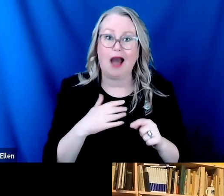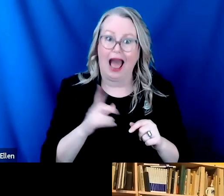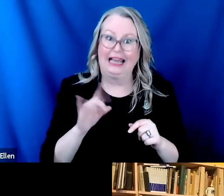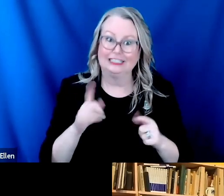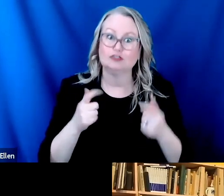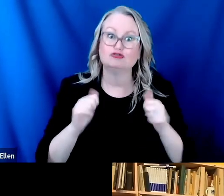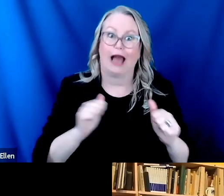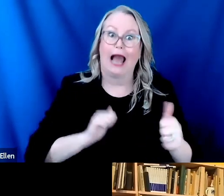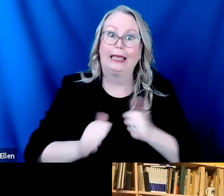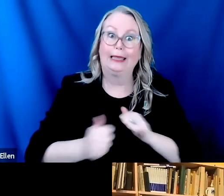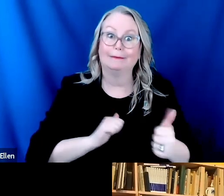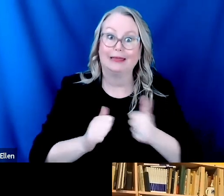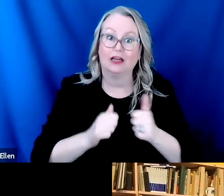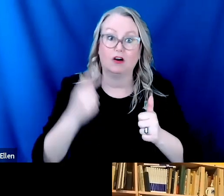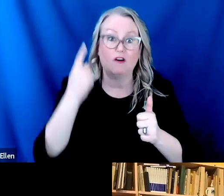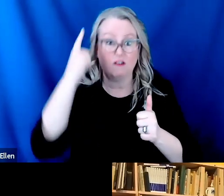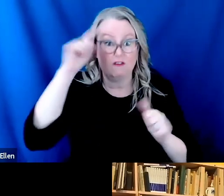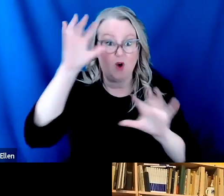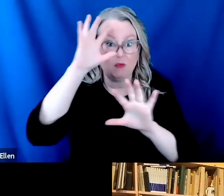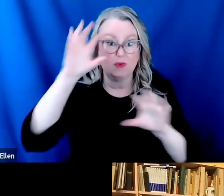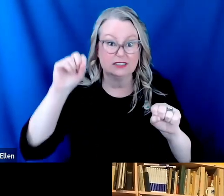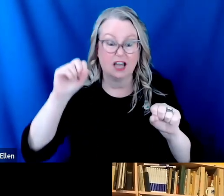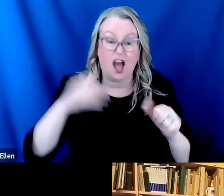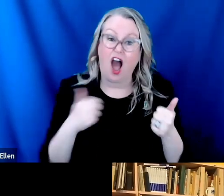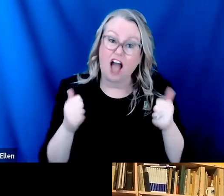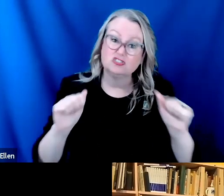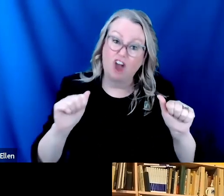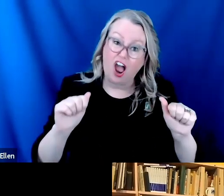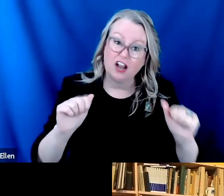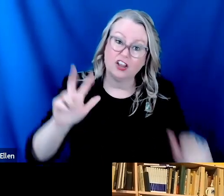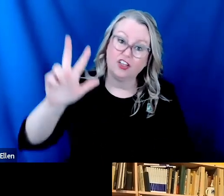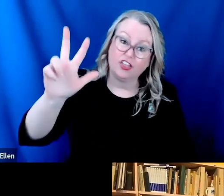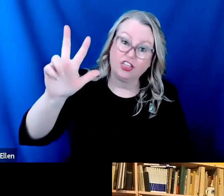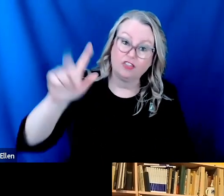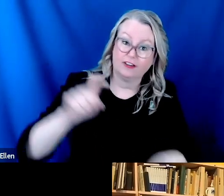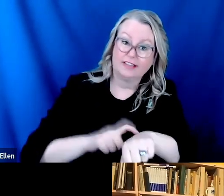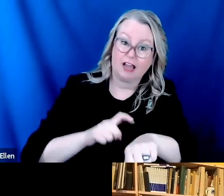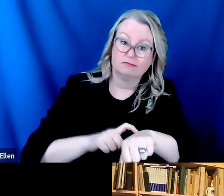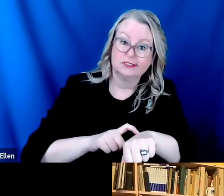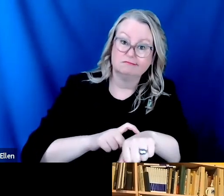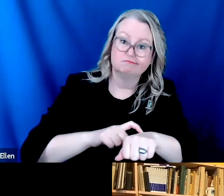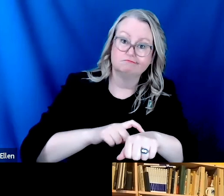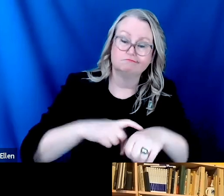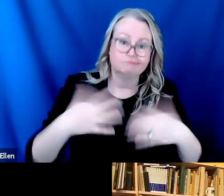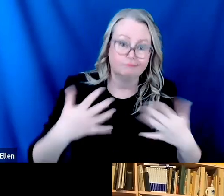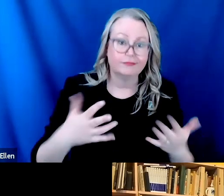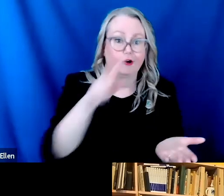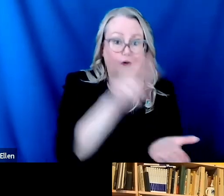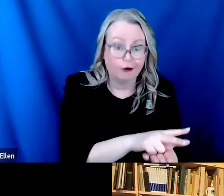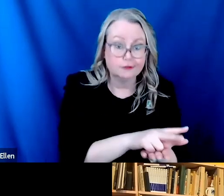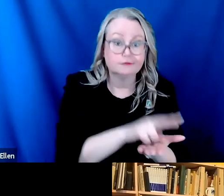one, they elected to this position three different times. And each time I was not